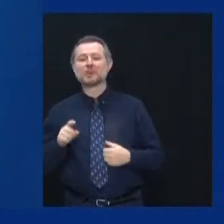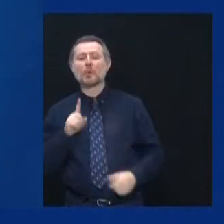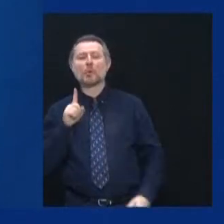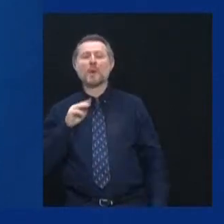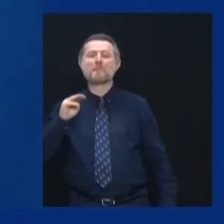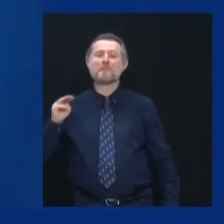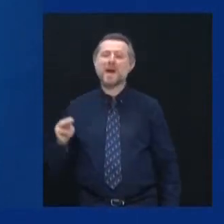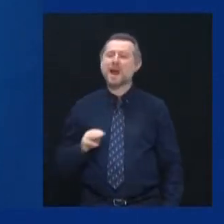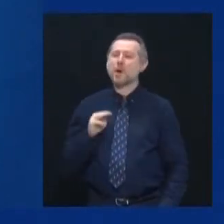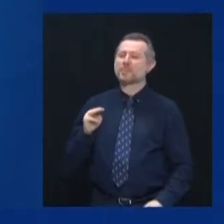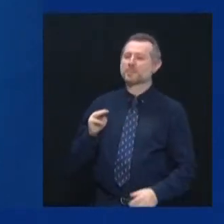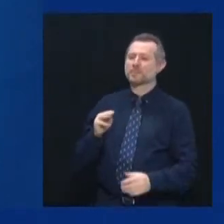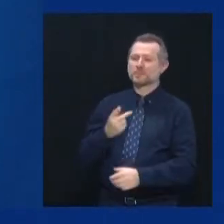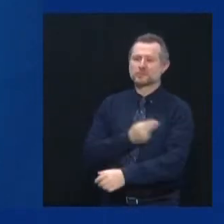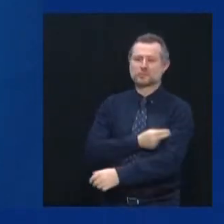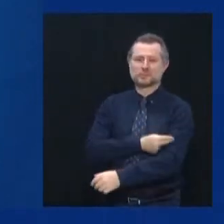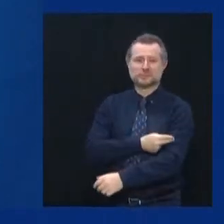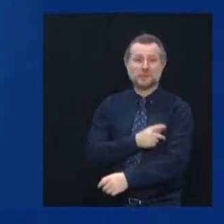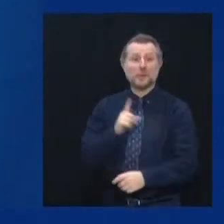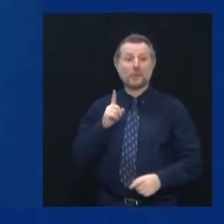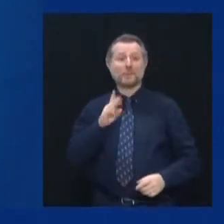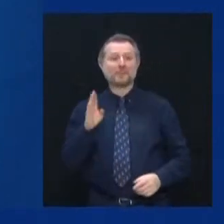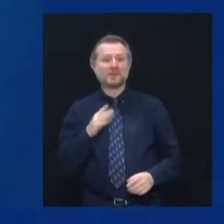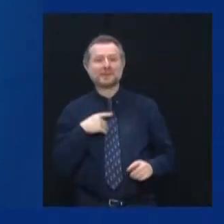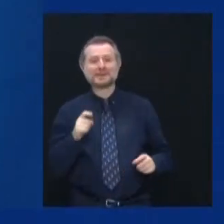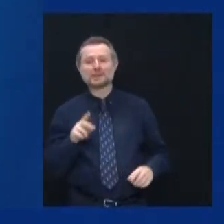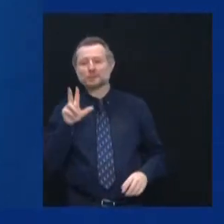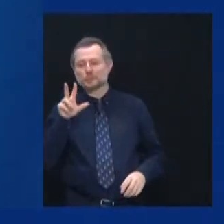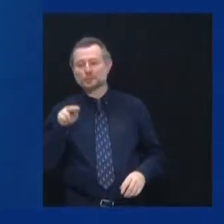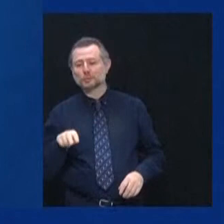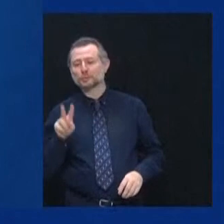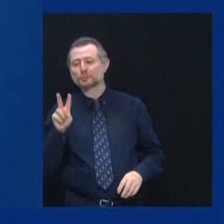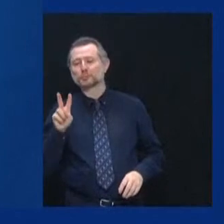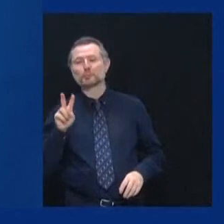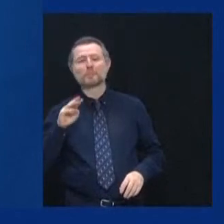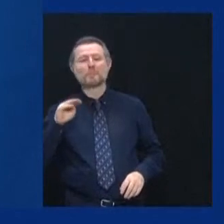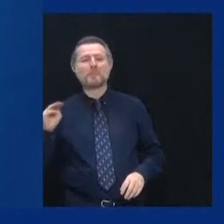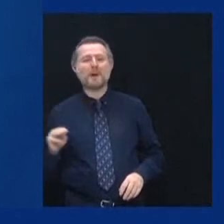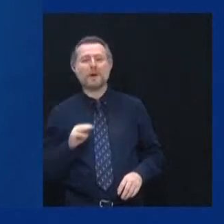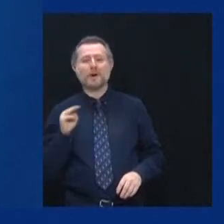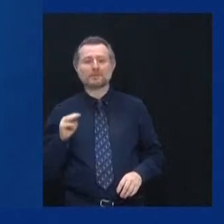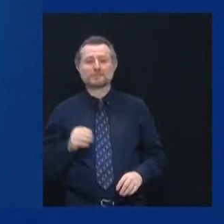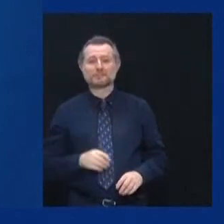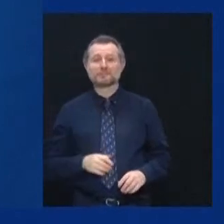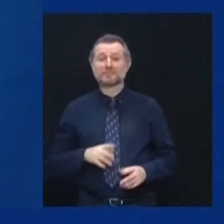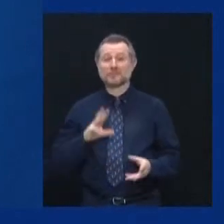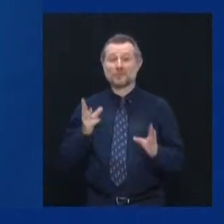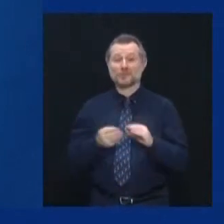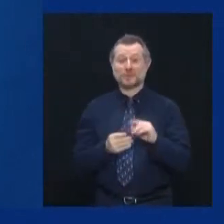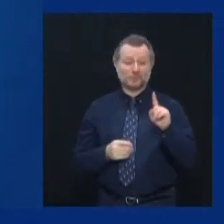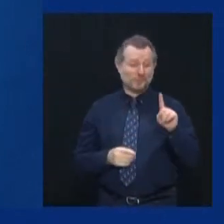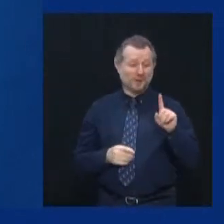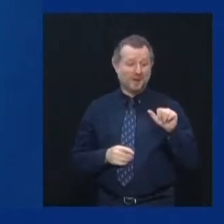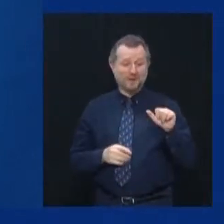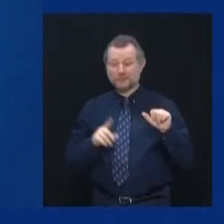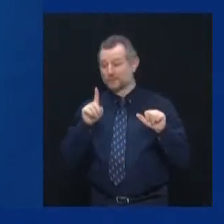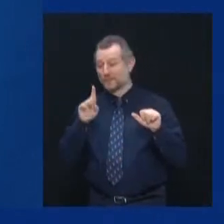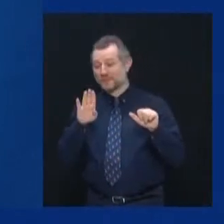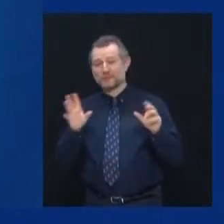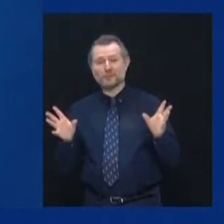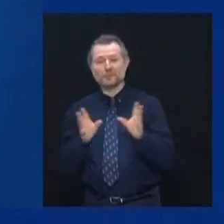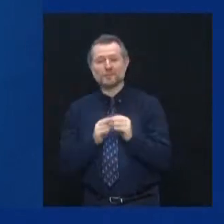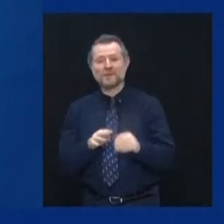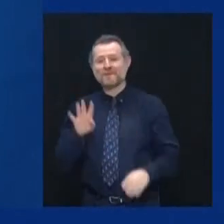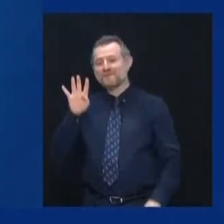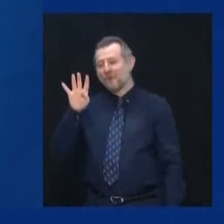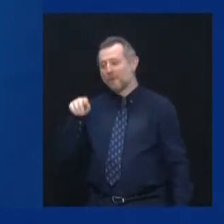1B, we need 3.2 million doses. Put 1A and 1B together, you need 4.2